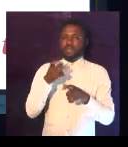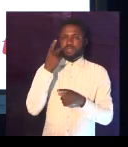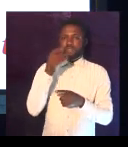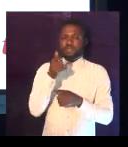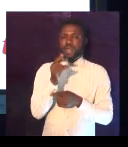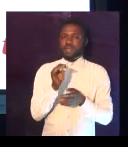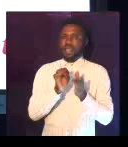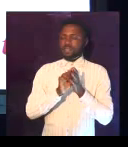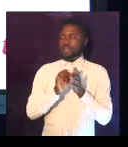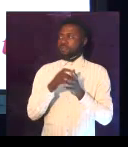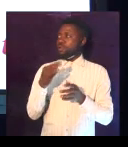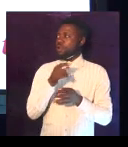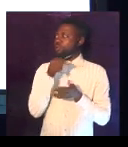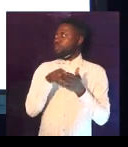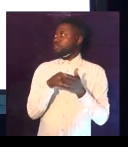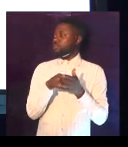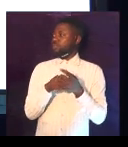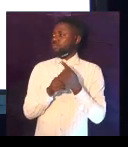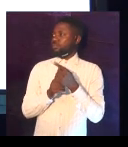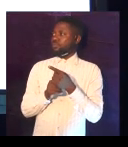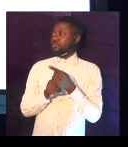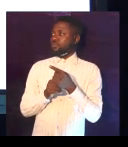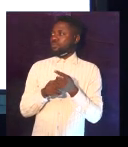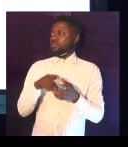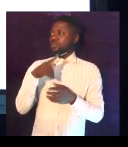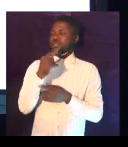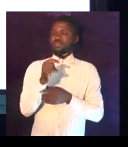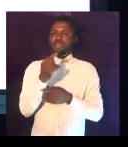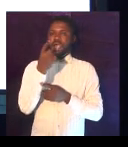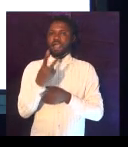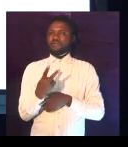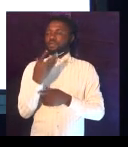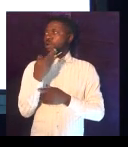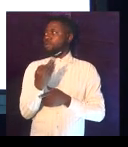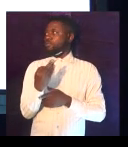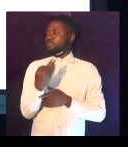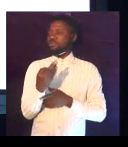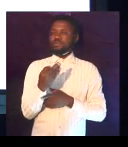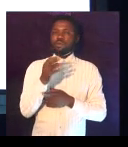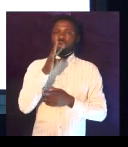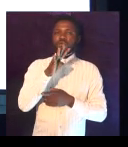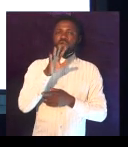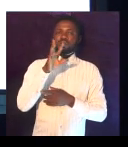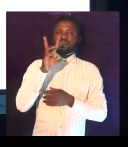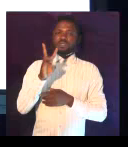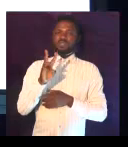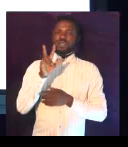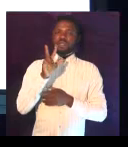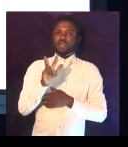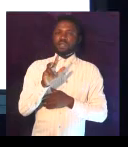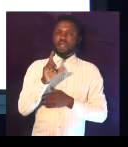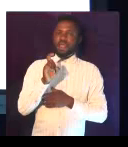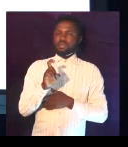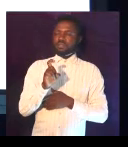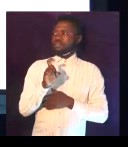I'm saying. Let's see an example of this in practice. The average of